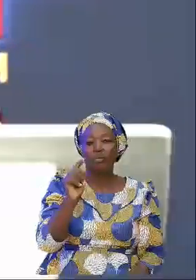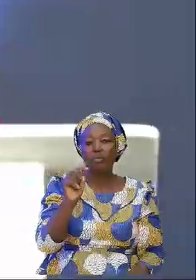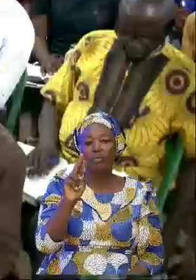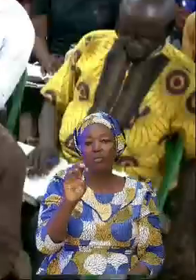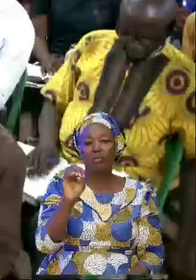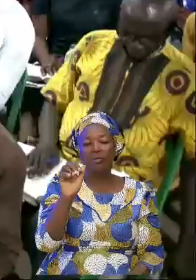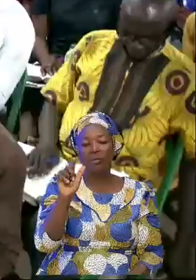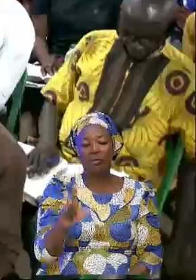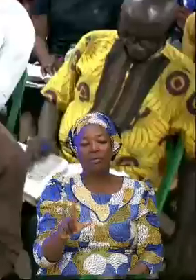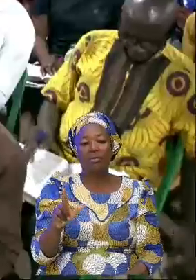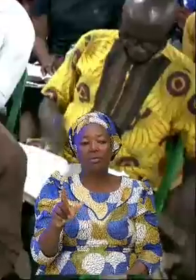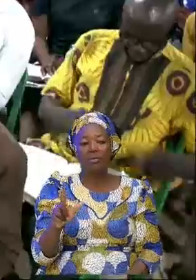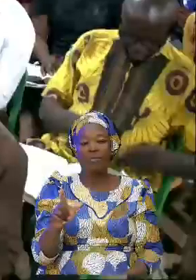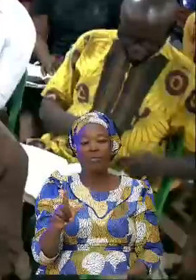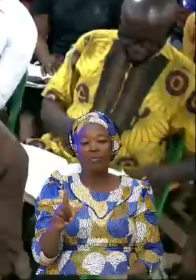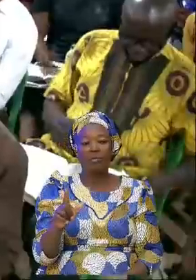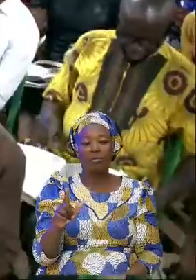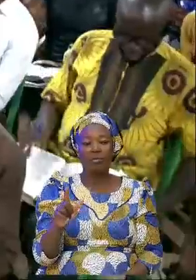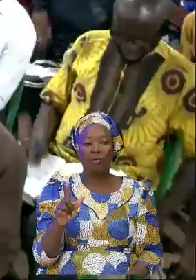One of Israel.